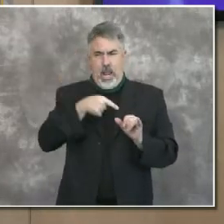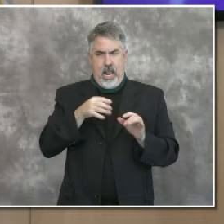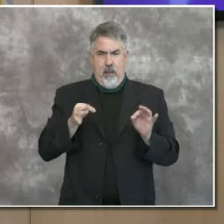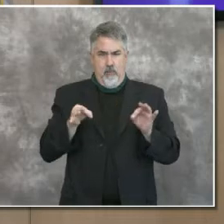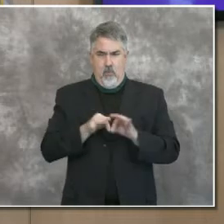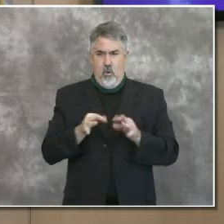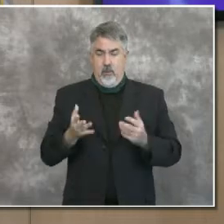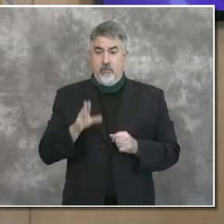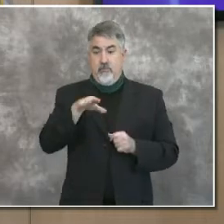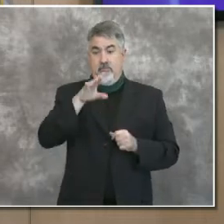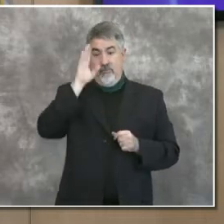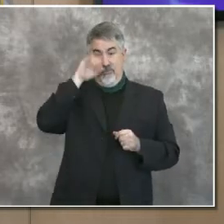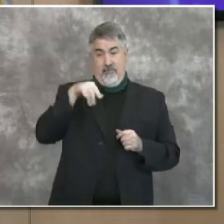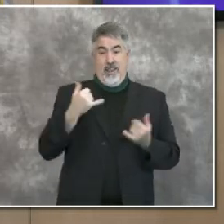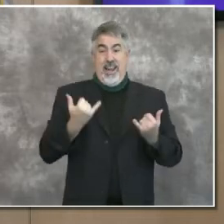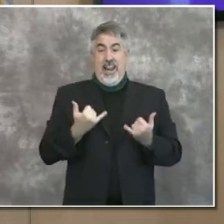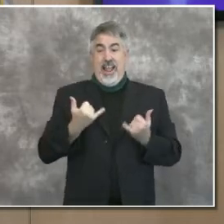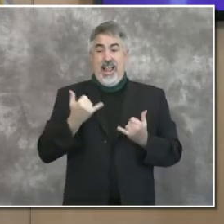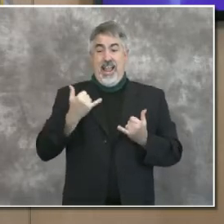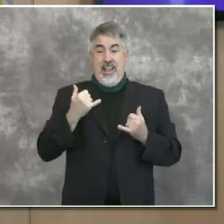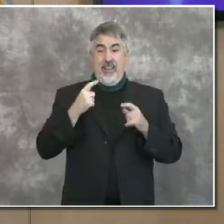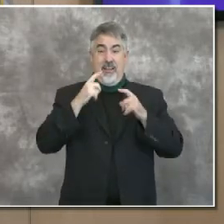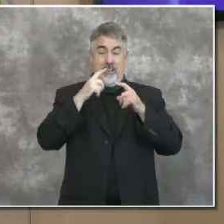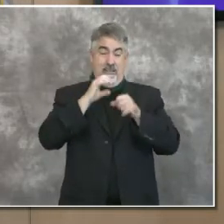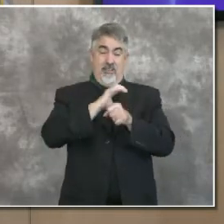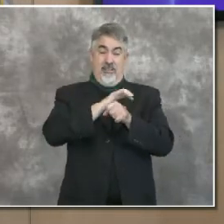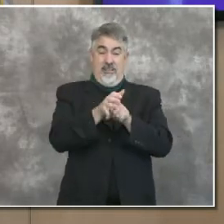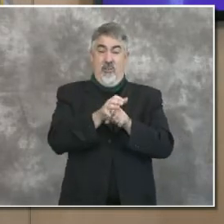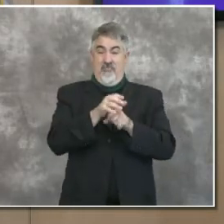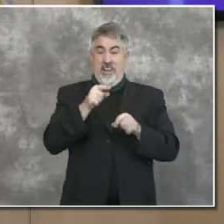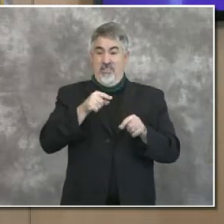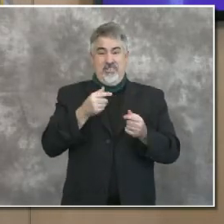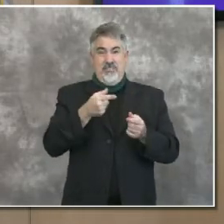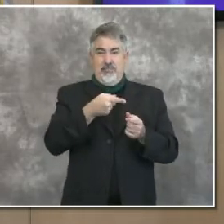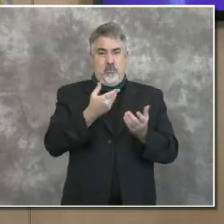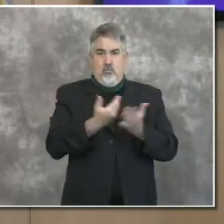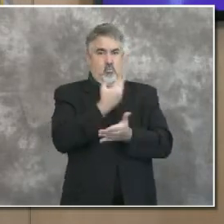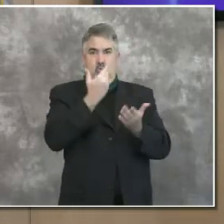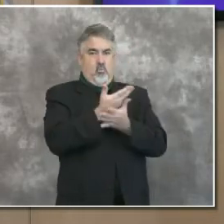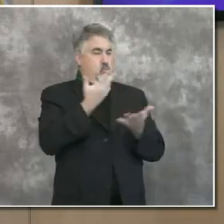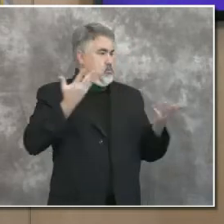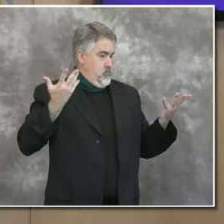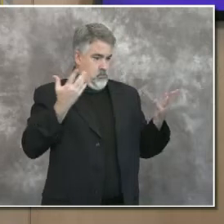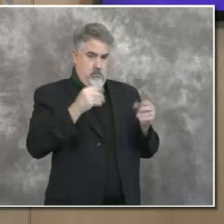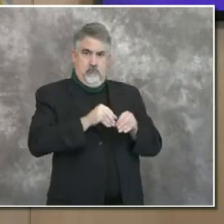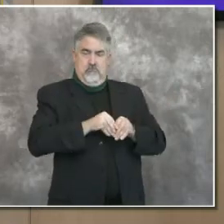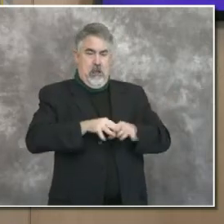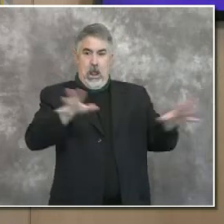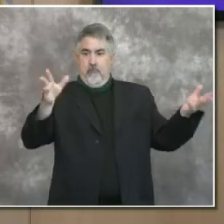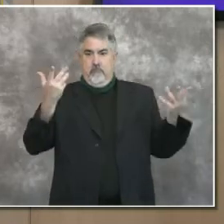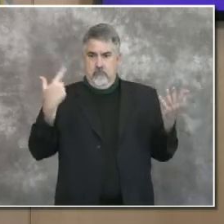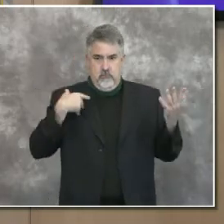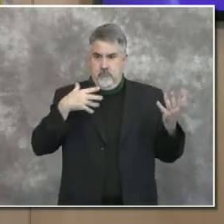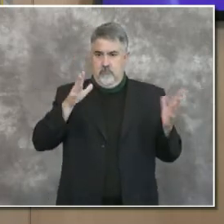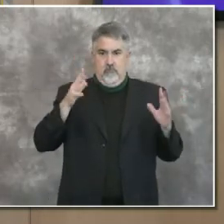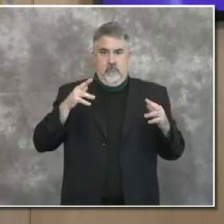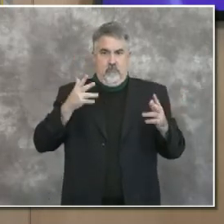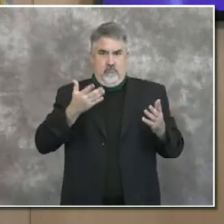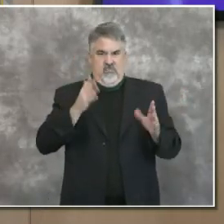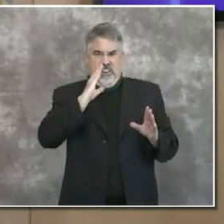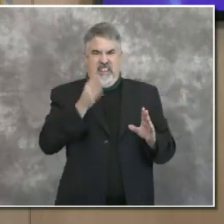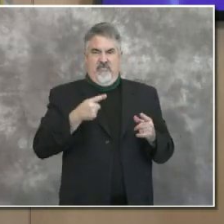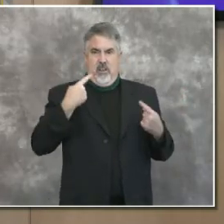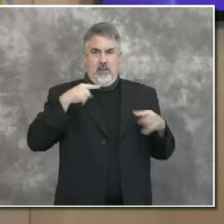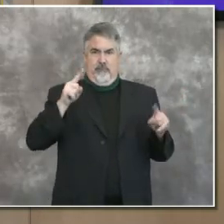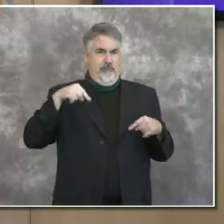brand new novel virus that has never previously infected humanity, we